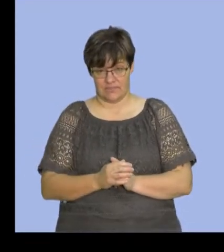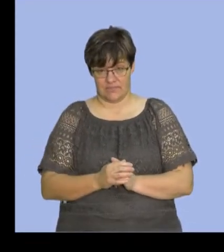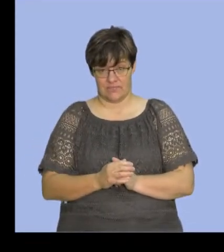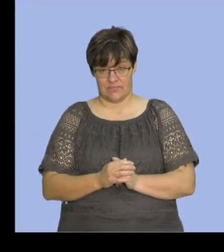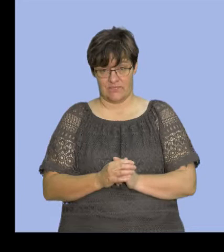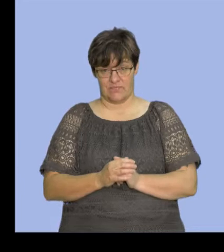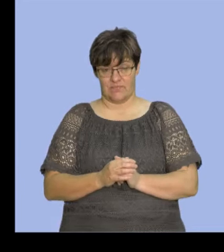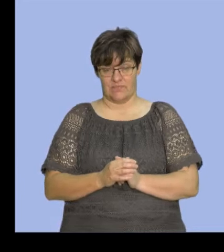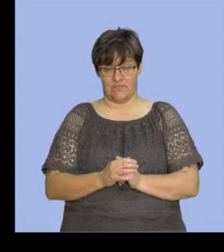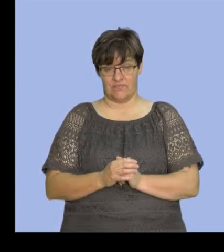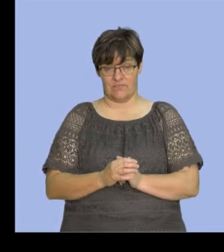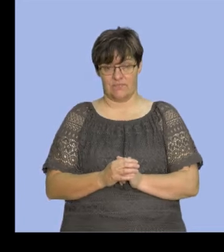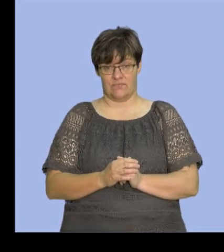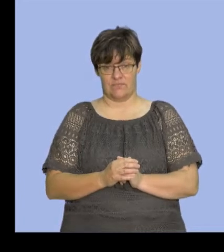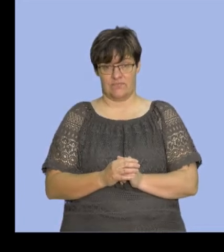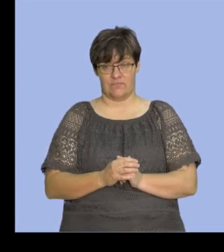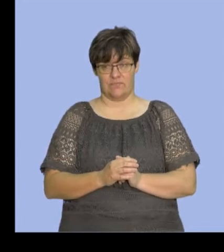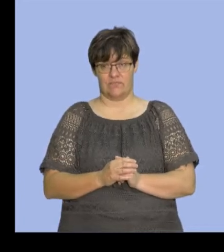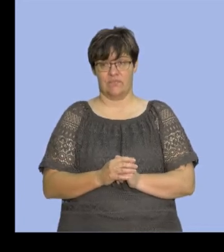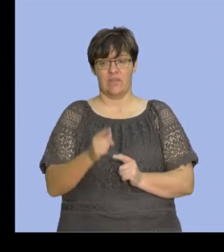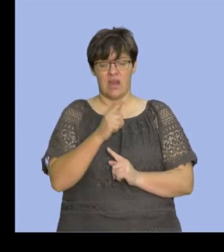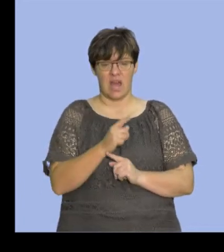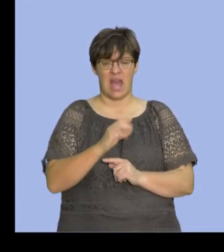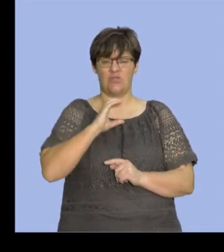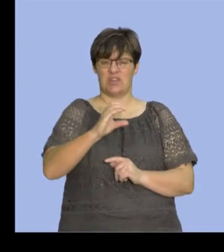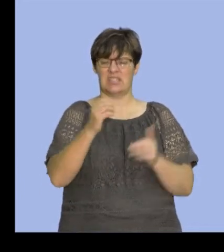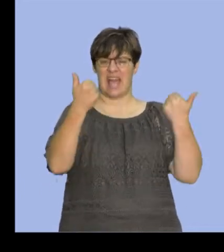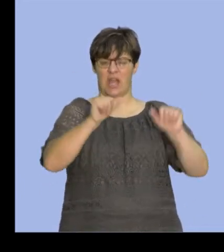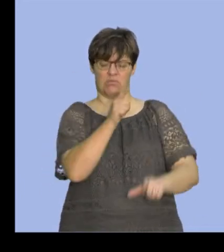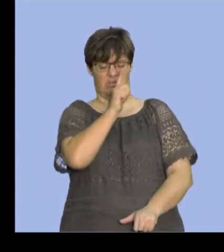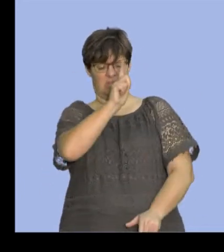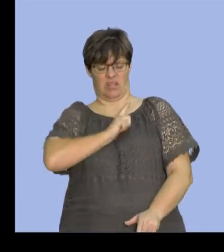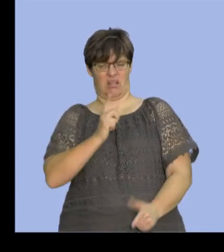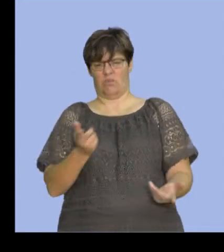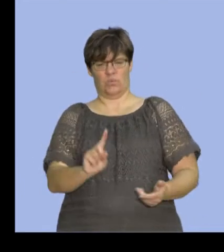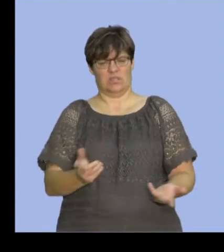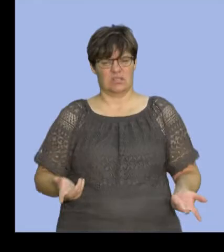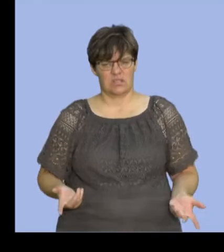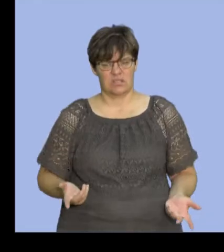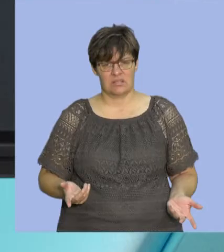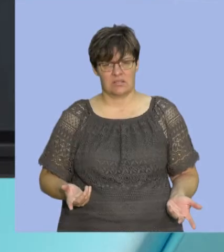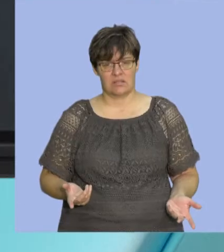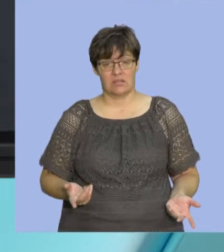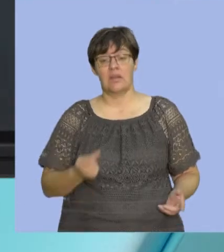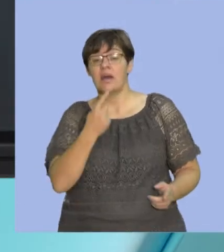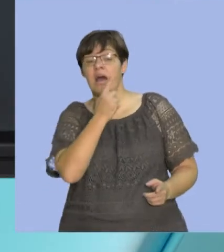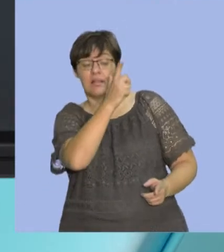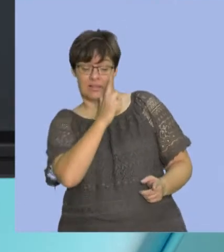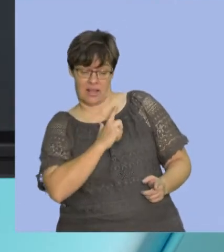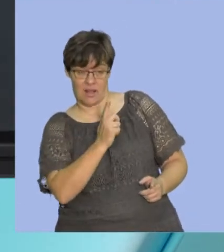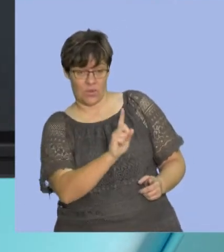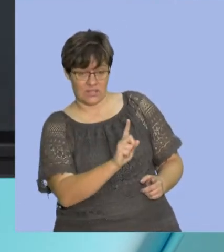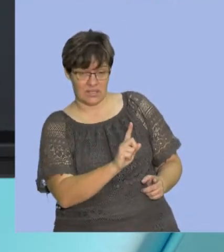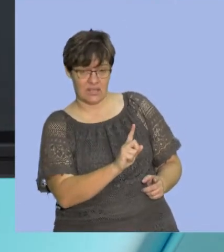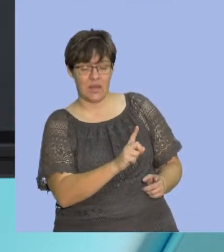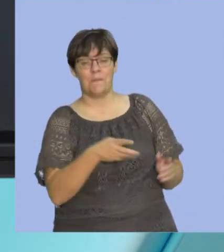So, what does a creditors account tell you? It gives you an indication of